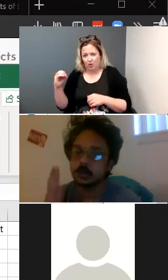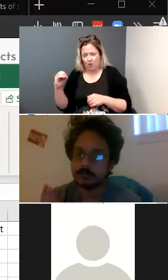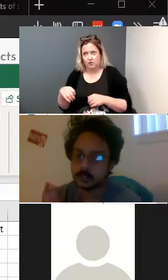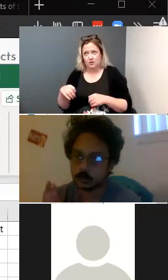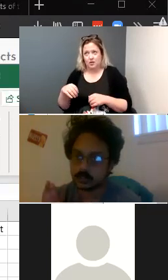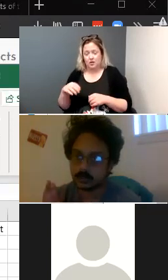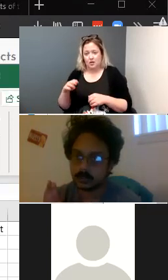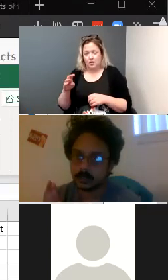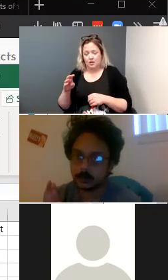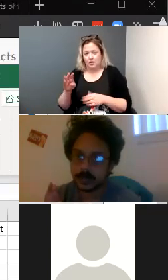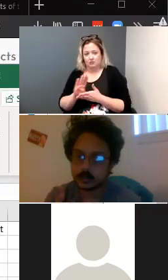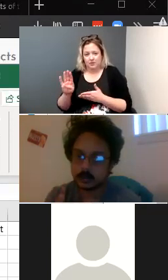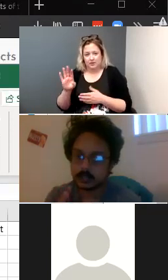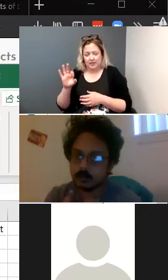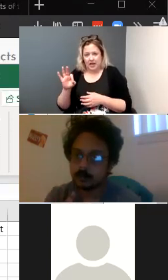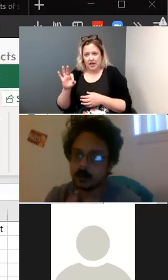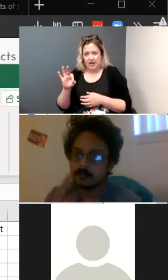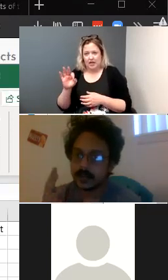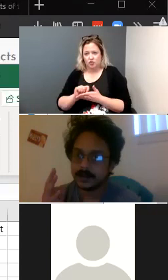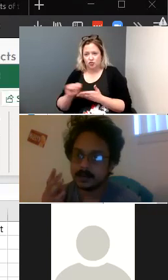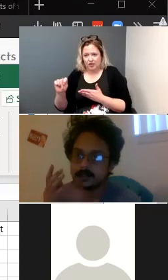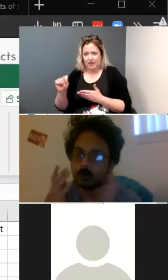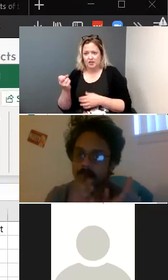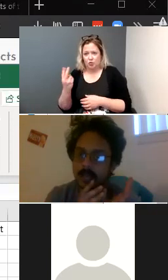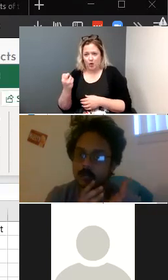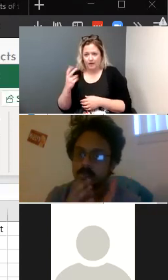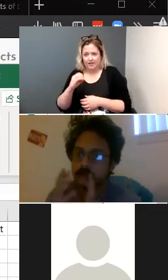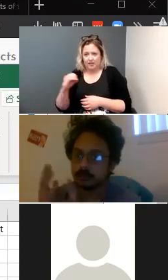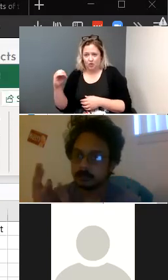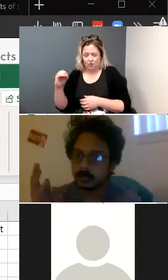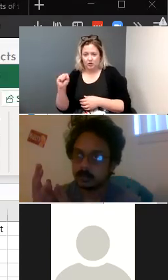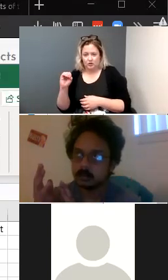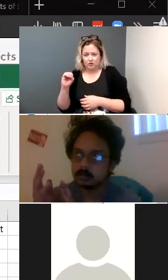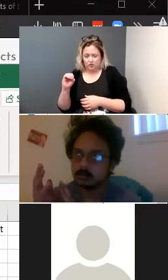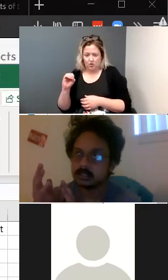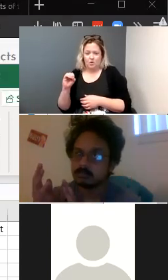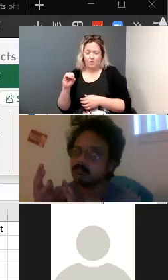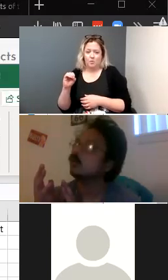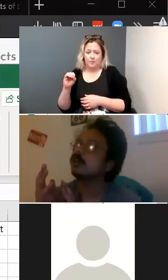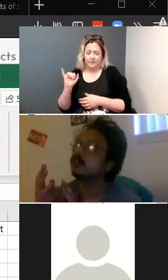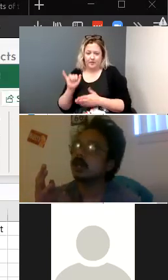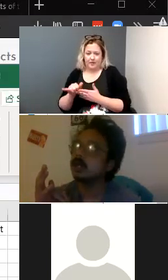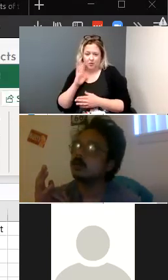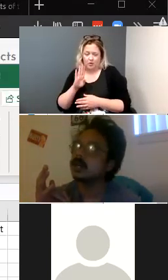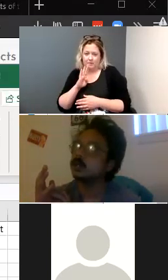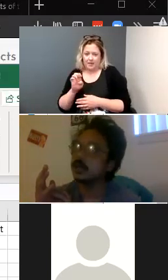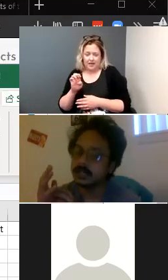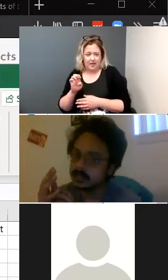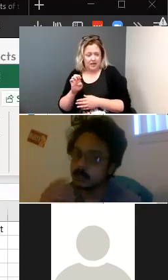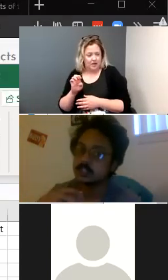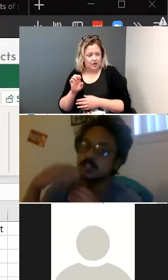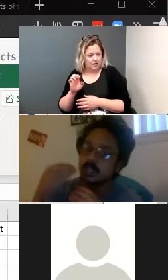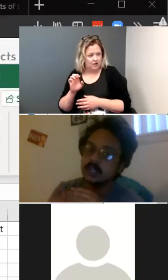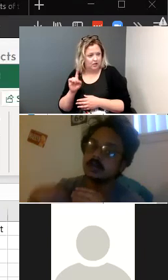is 12 zeros, right? So 10 to the power of 18 is 1,000, not even 1,000